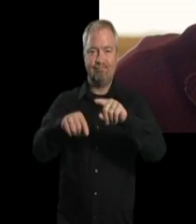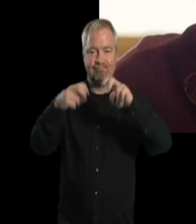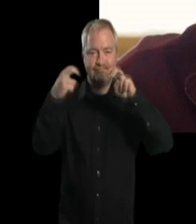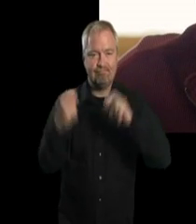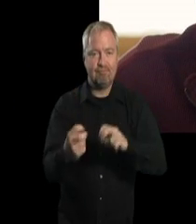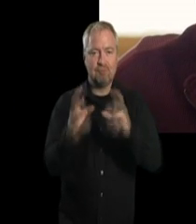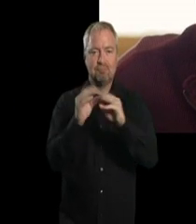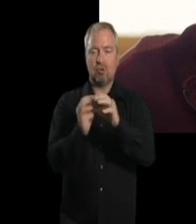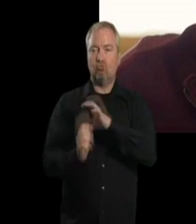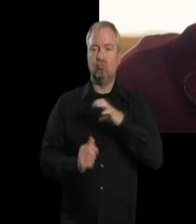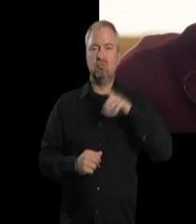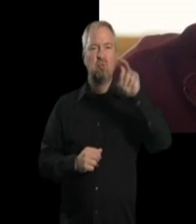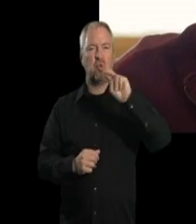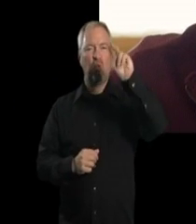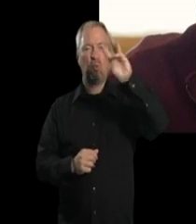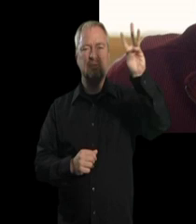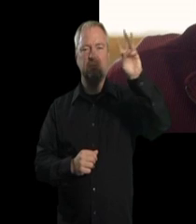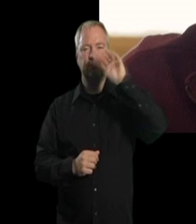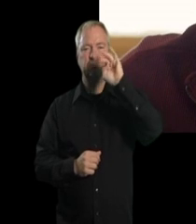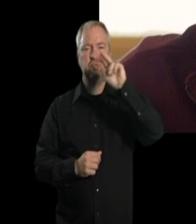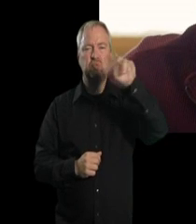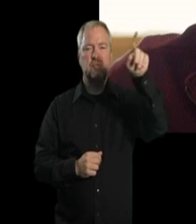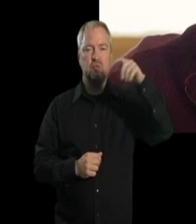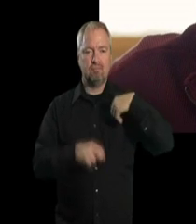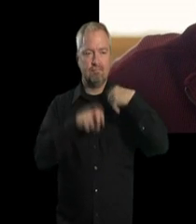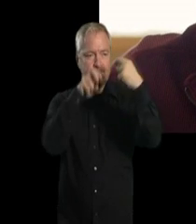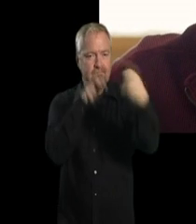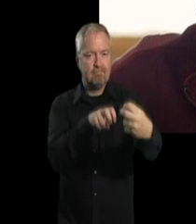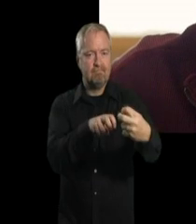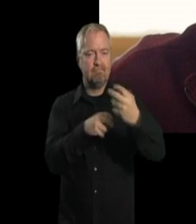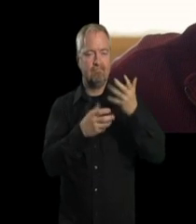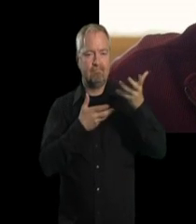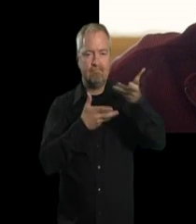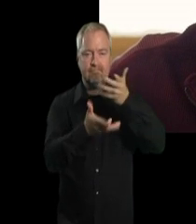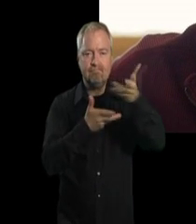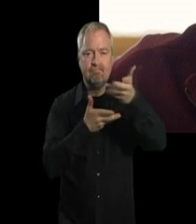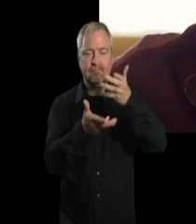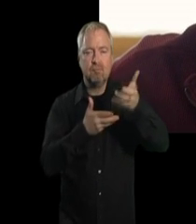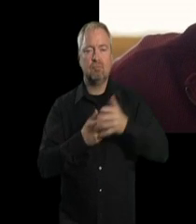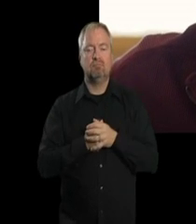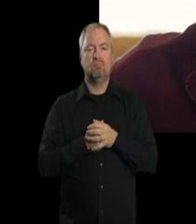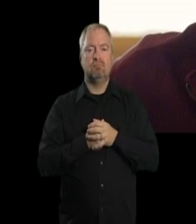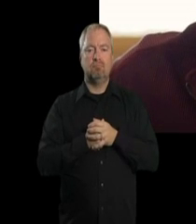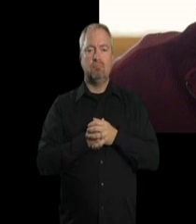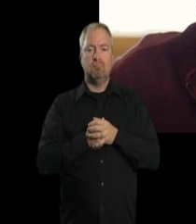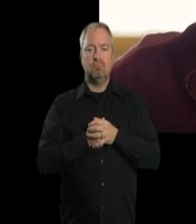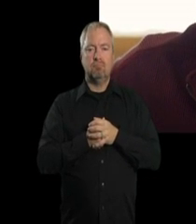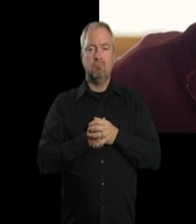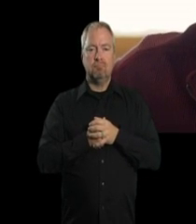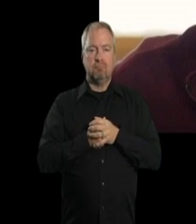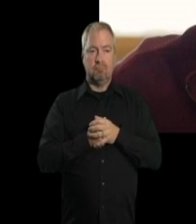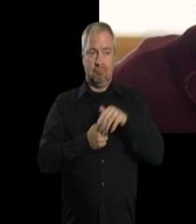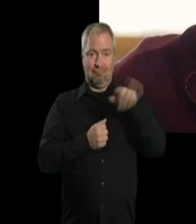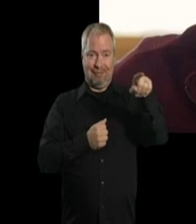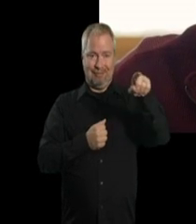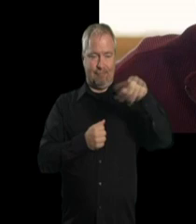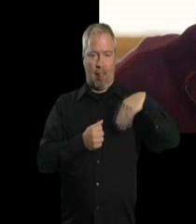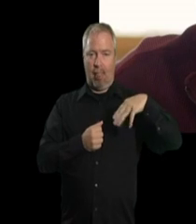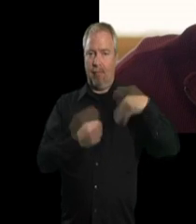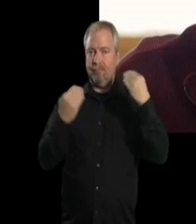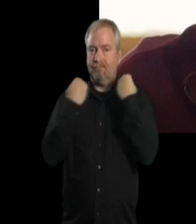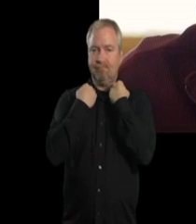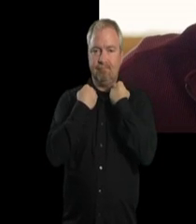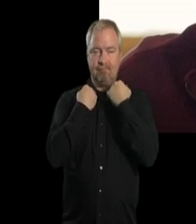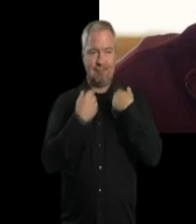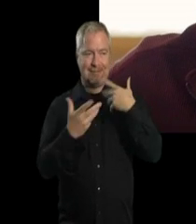had a meeting with the congressman from northwestern Minnesota, and he was not on board. And to his credit, he